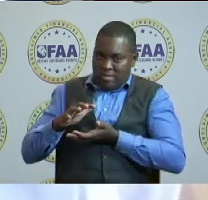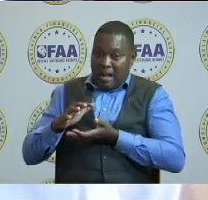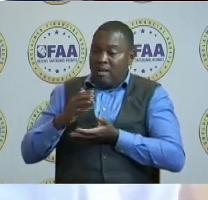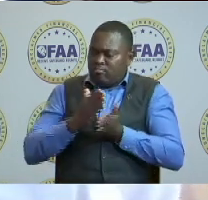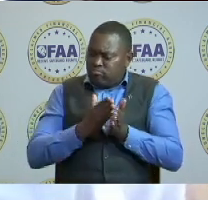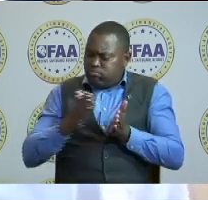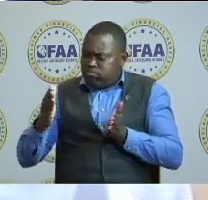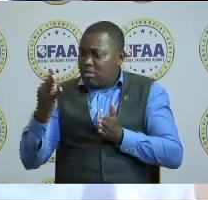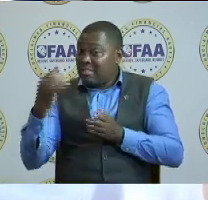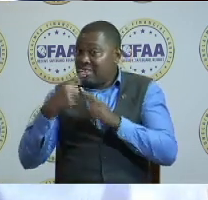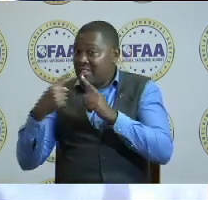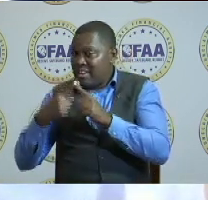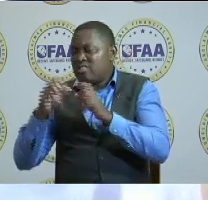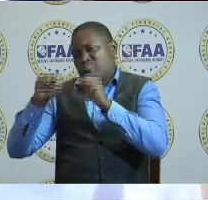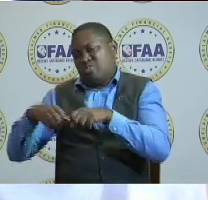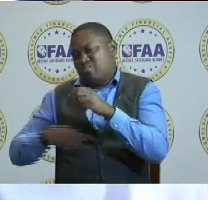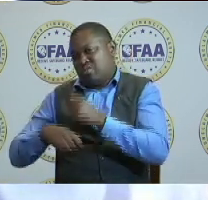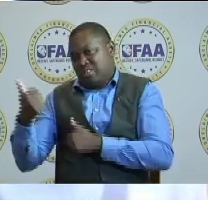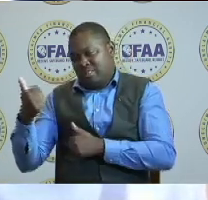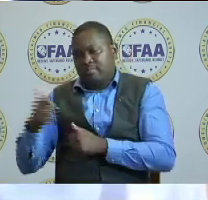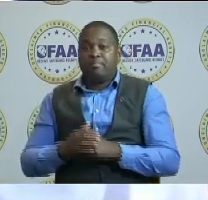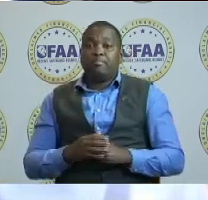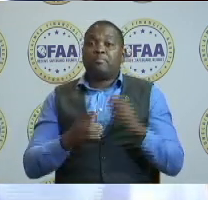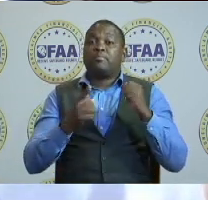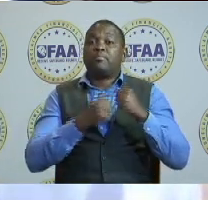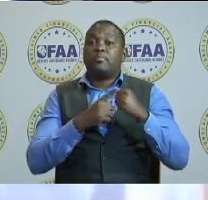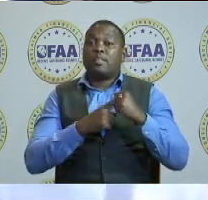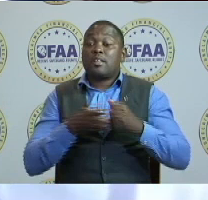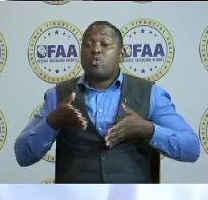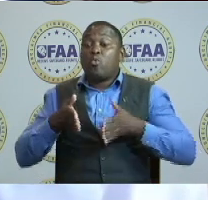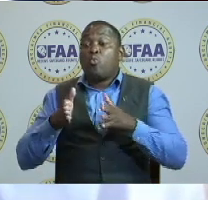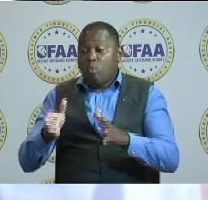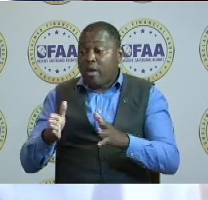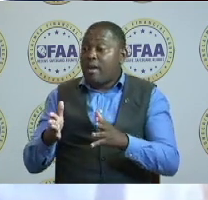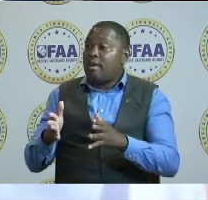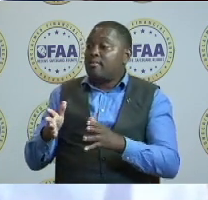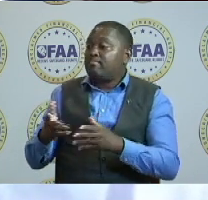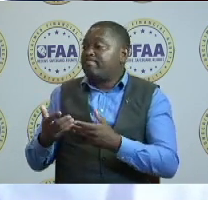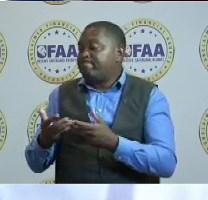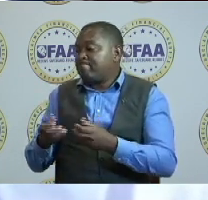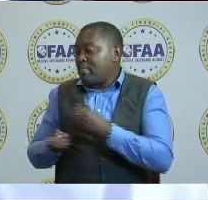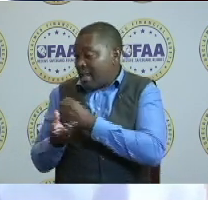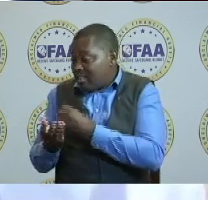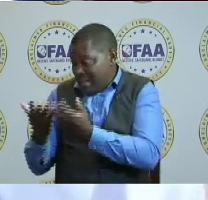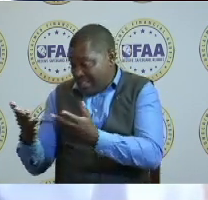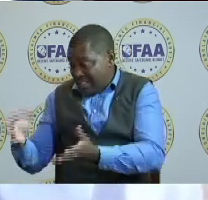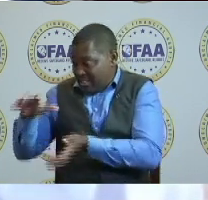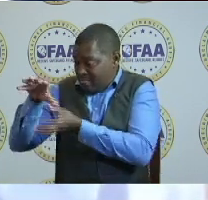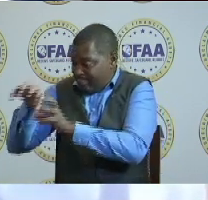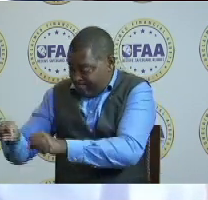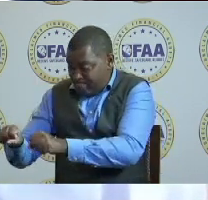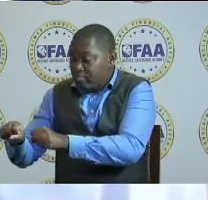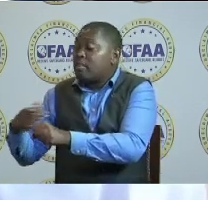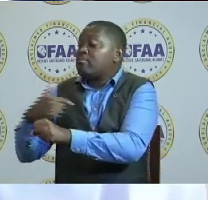The Act also deals with the number six, the manner of making claims for assets held by the authority In this